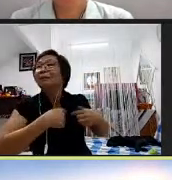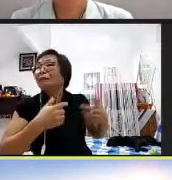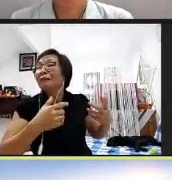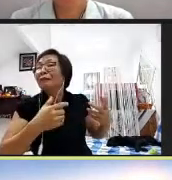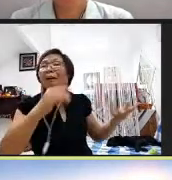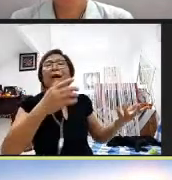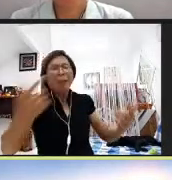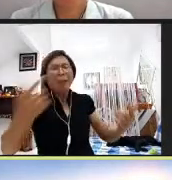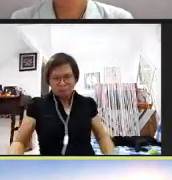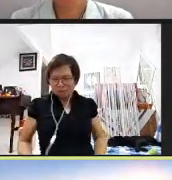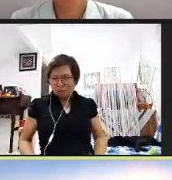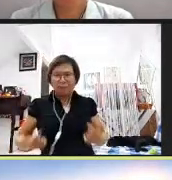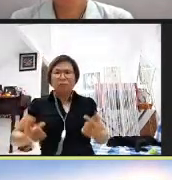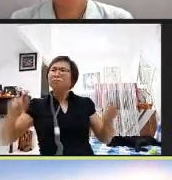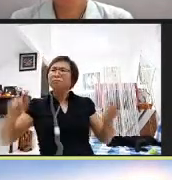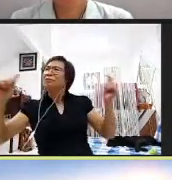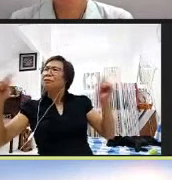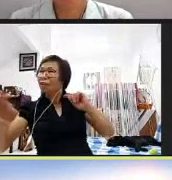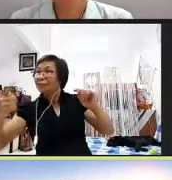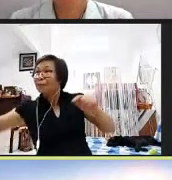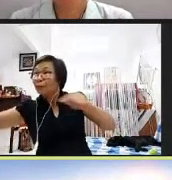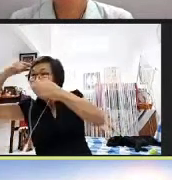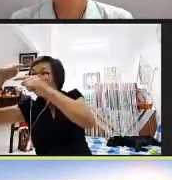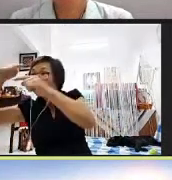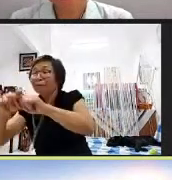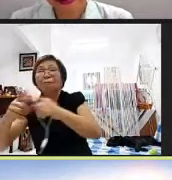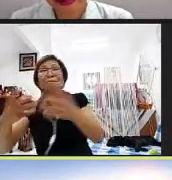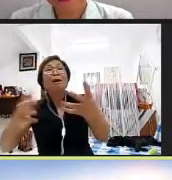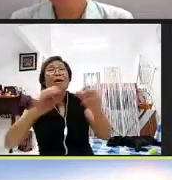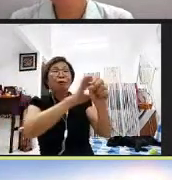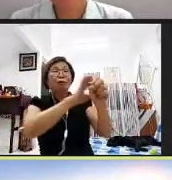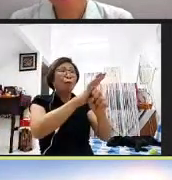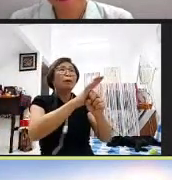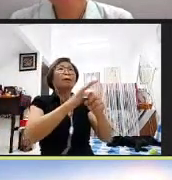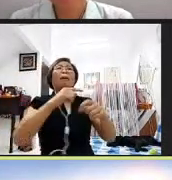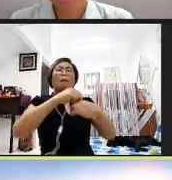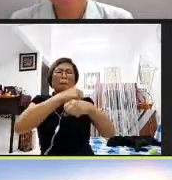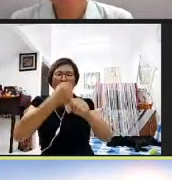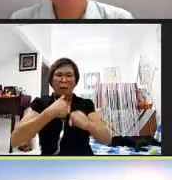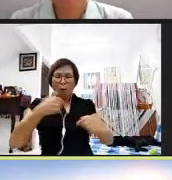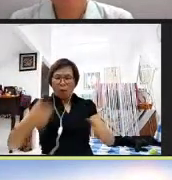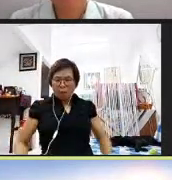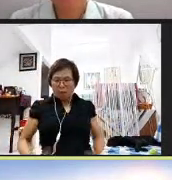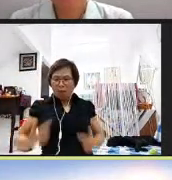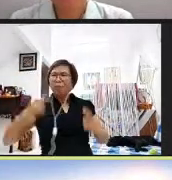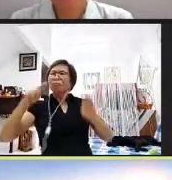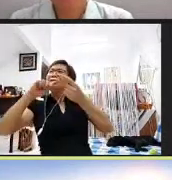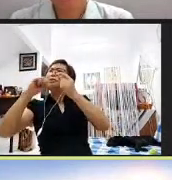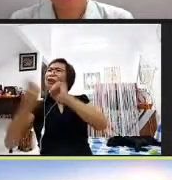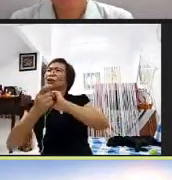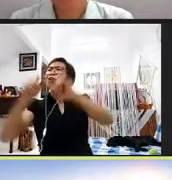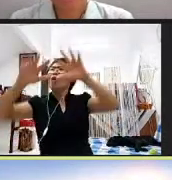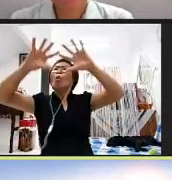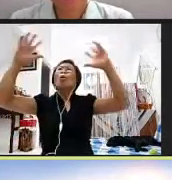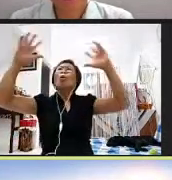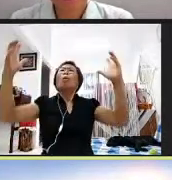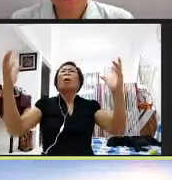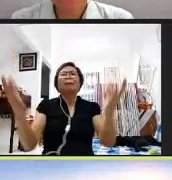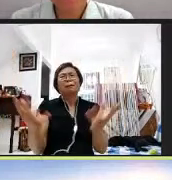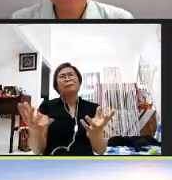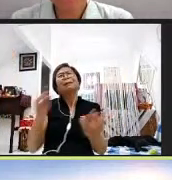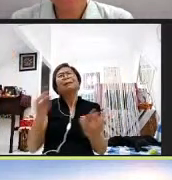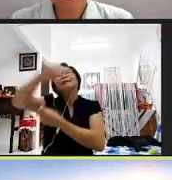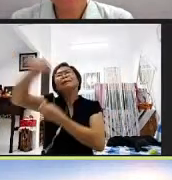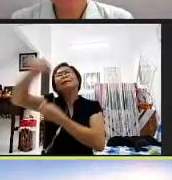have changed. All agree with me, our lifestyle has changed. Our life, the world has transformed.